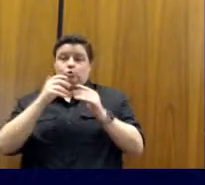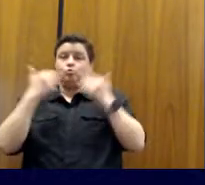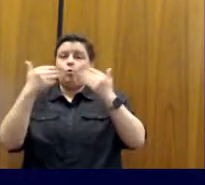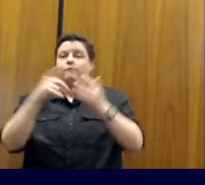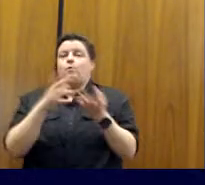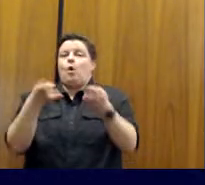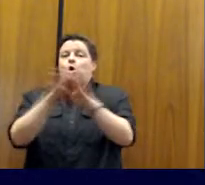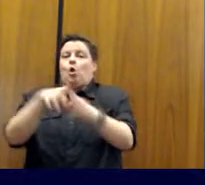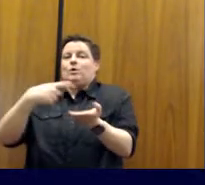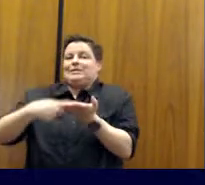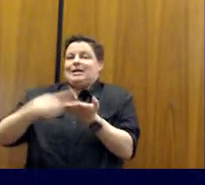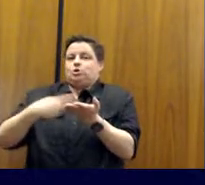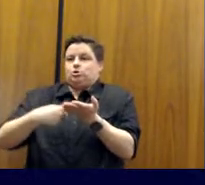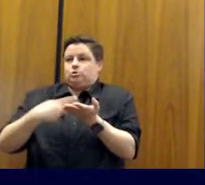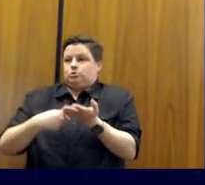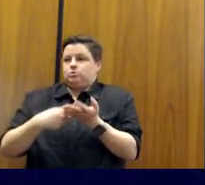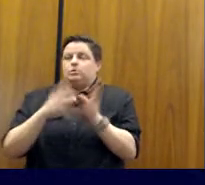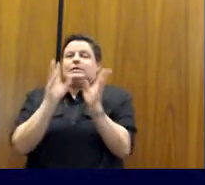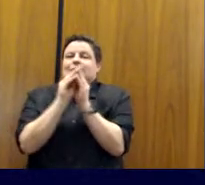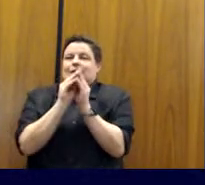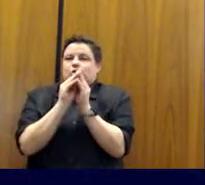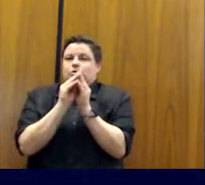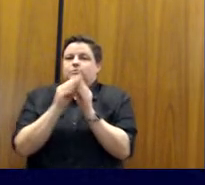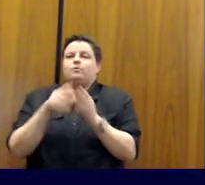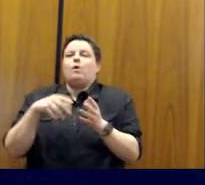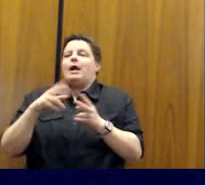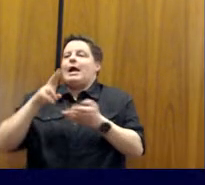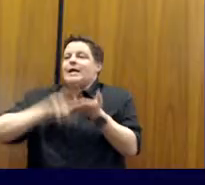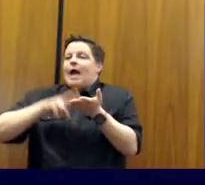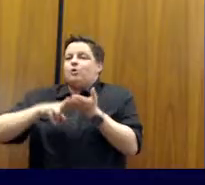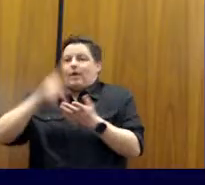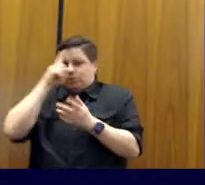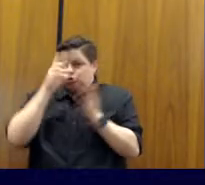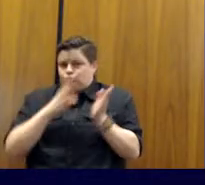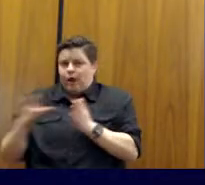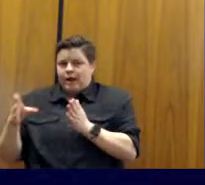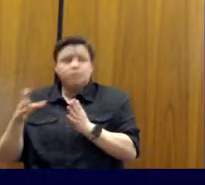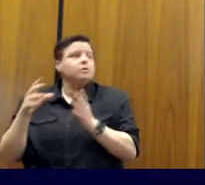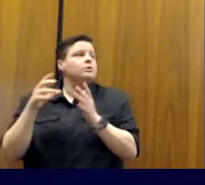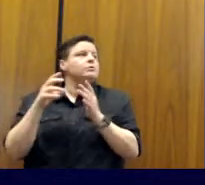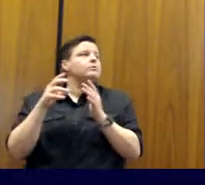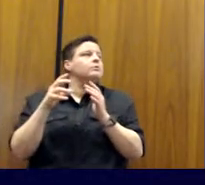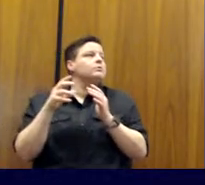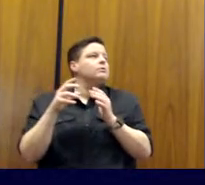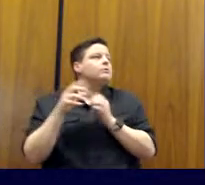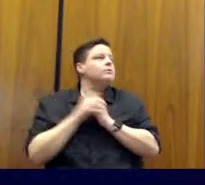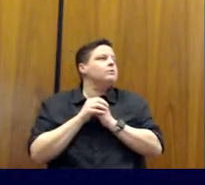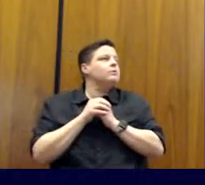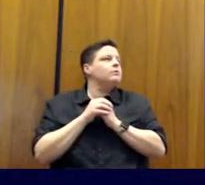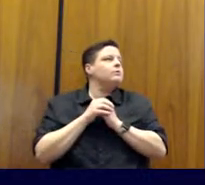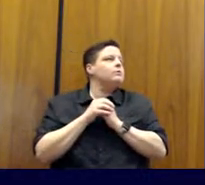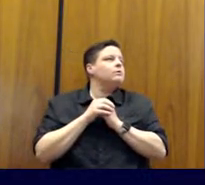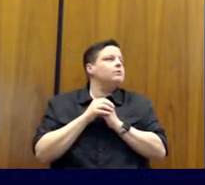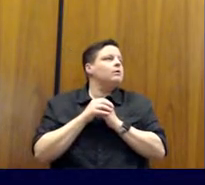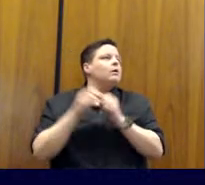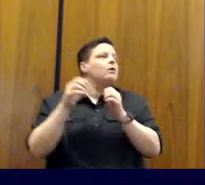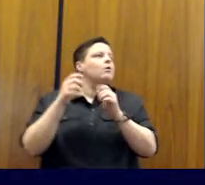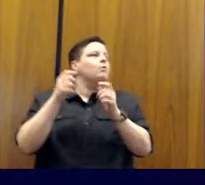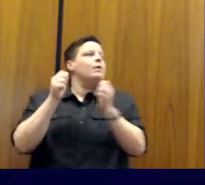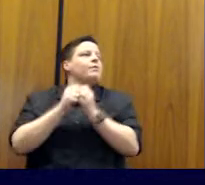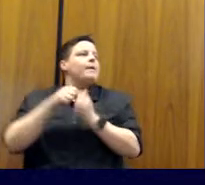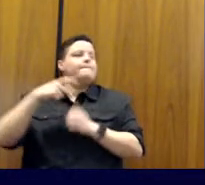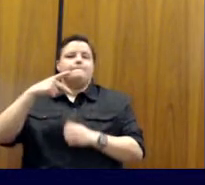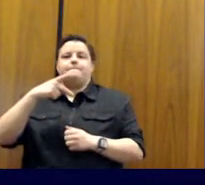discuss contract strategy and negotiations with the POAM union believe that's the Police Officers Association of